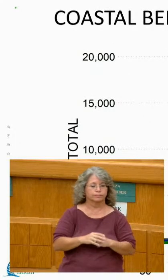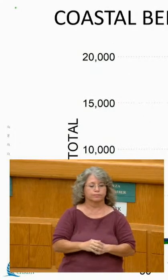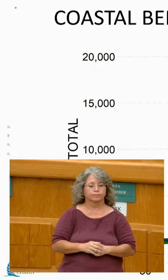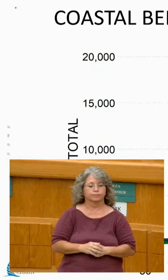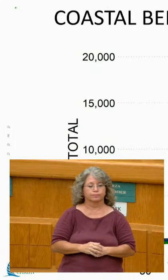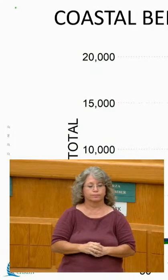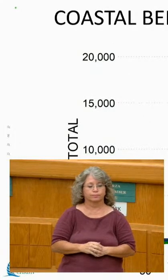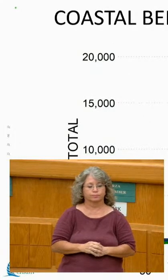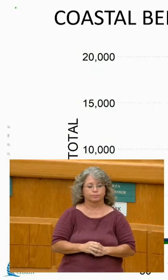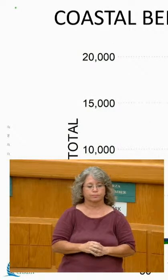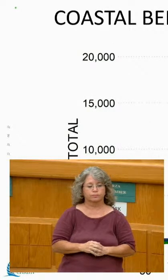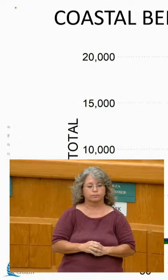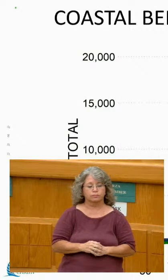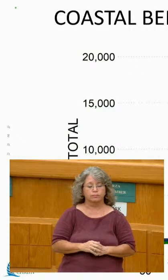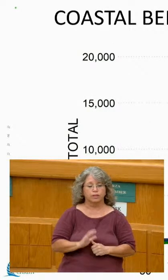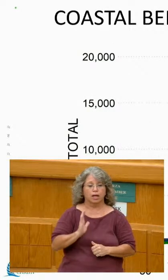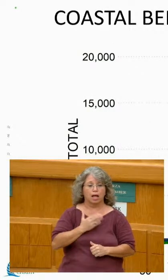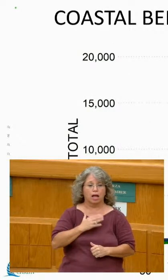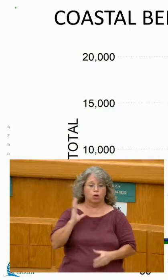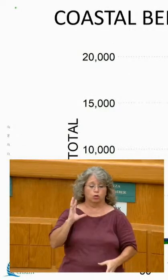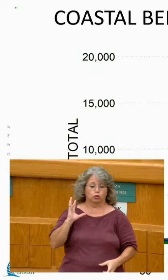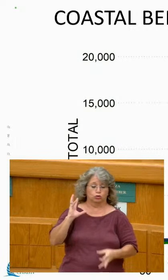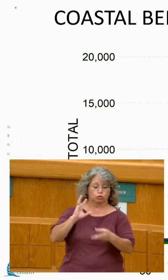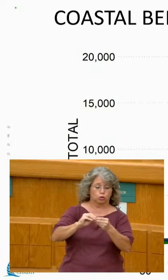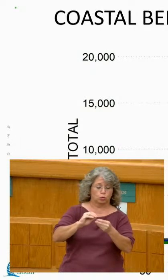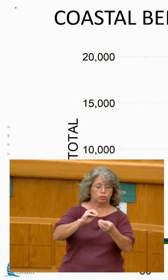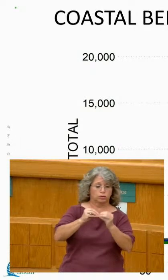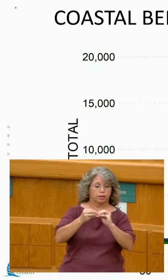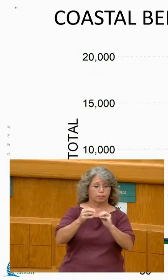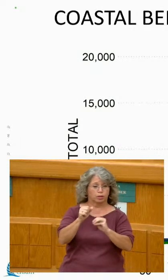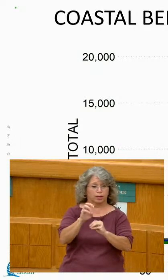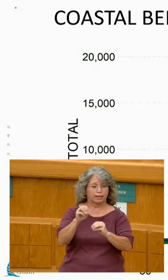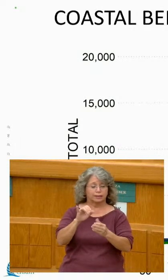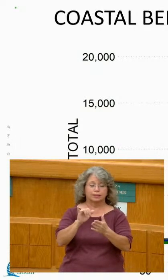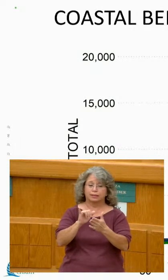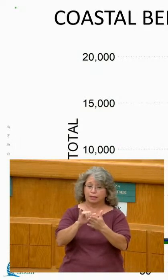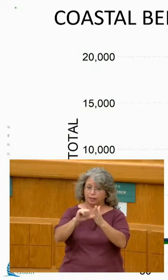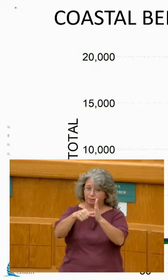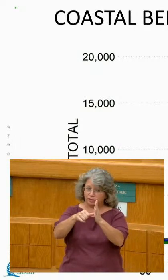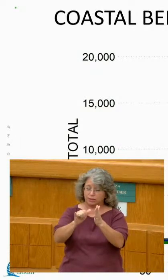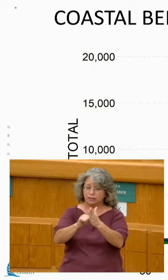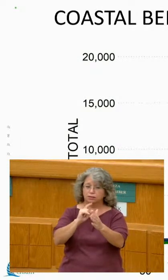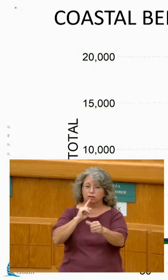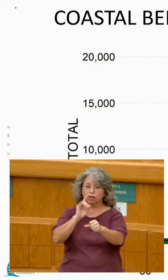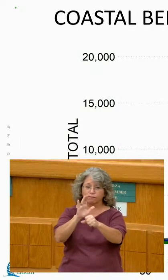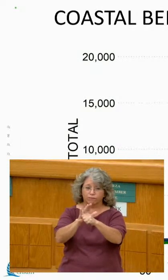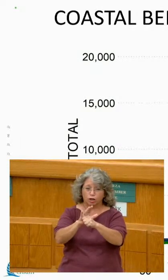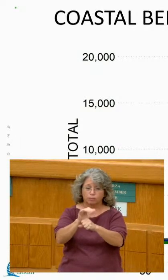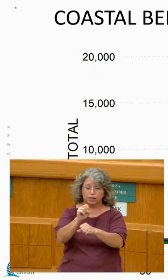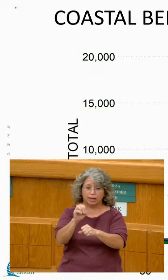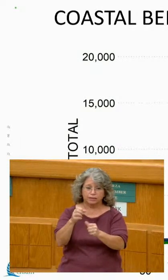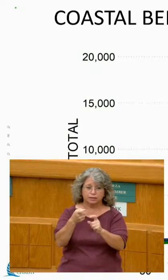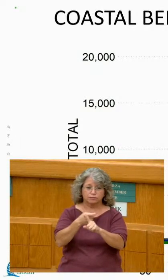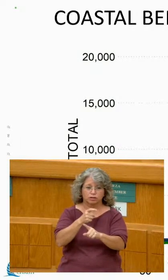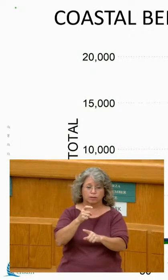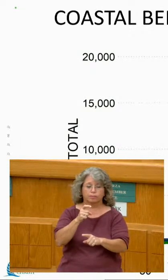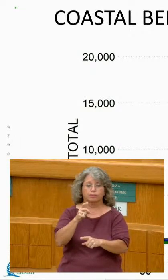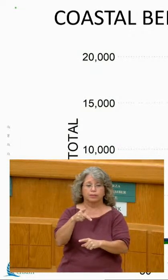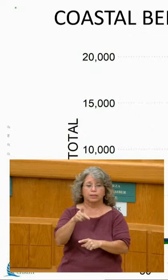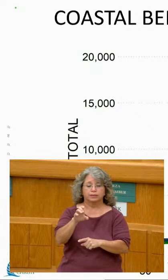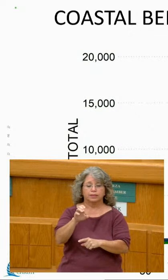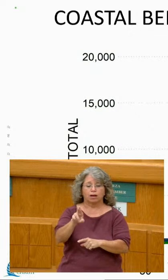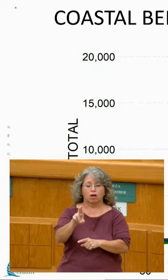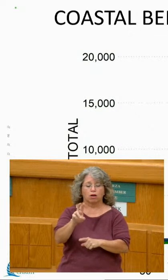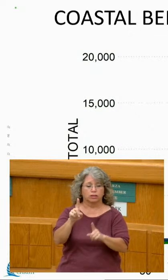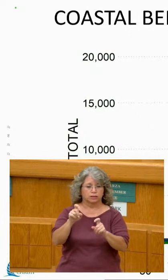Looking at our cumulative number of cases, I want to emphasize that these are the confirmed cases with the PCR test, not probable cases